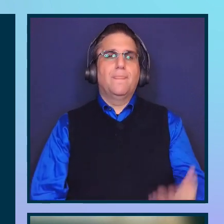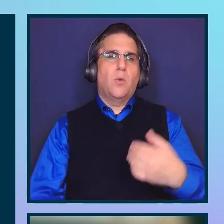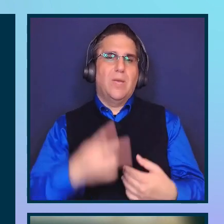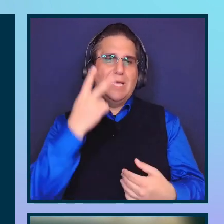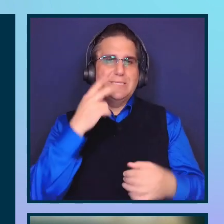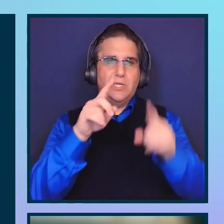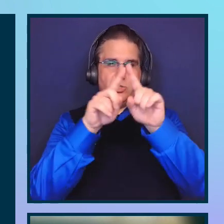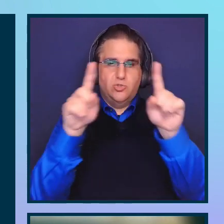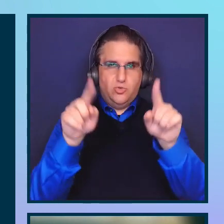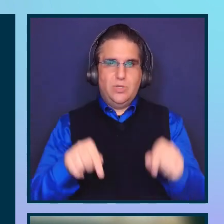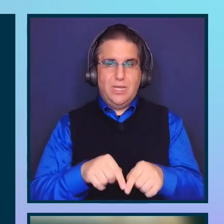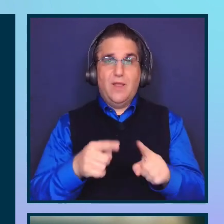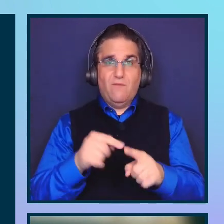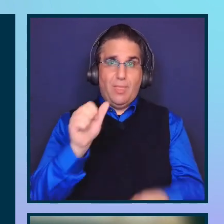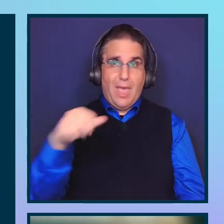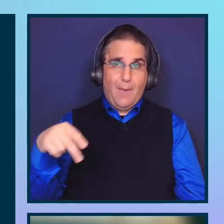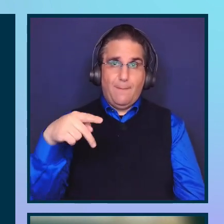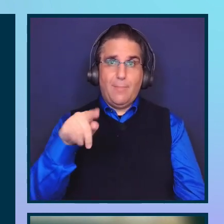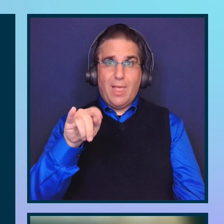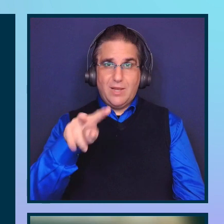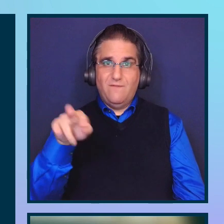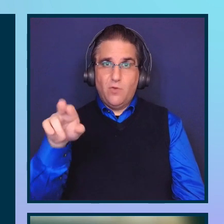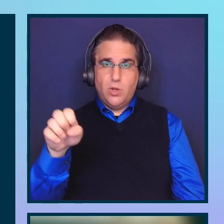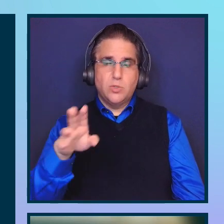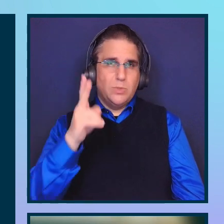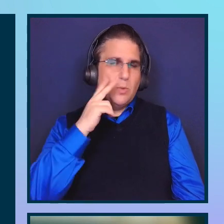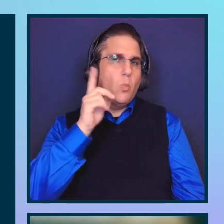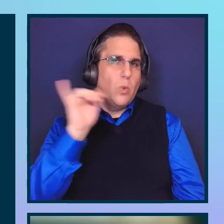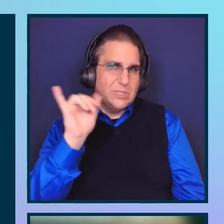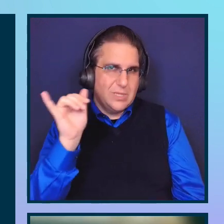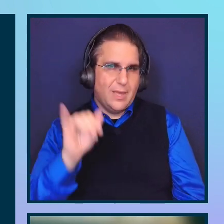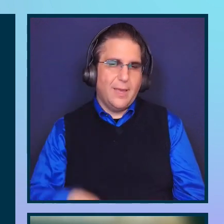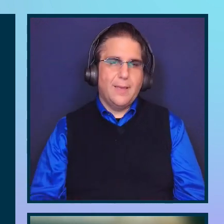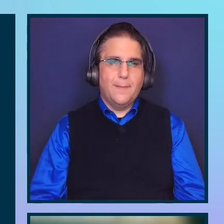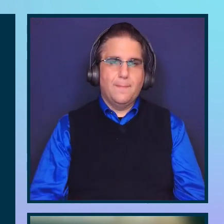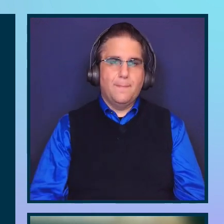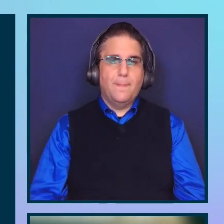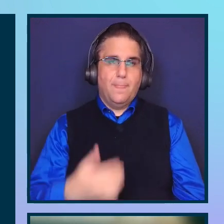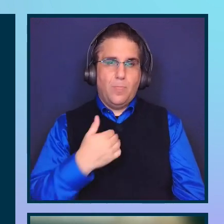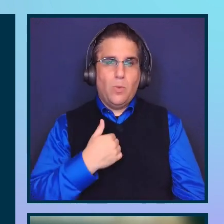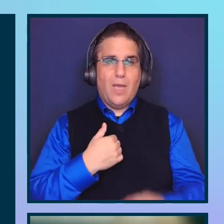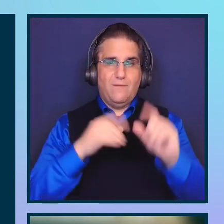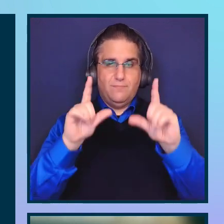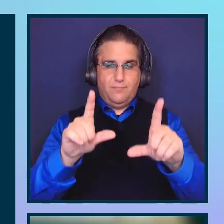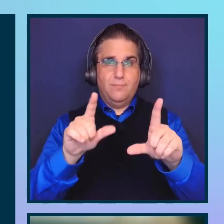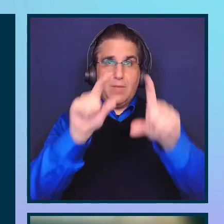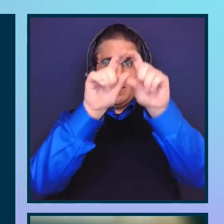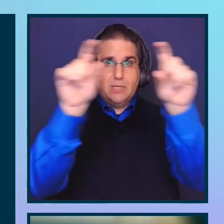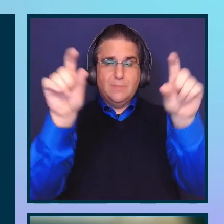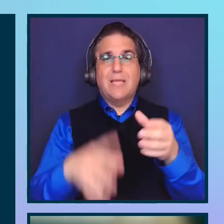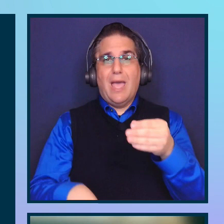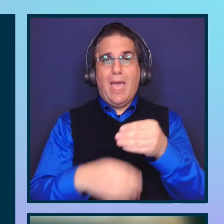our Plantiverse app to experience this in action. We've got an add plant screen, and it